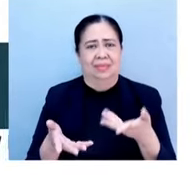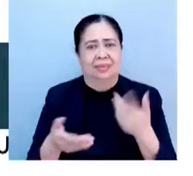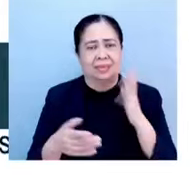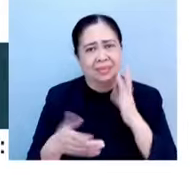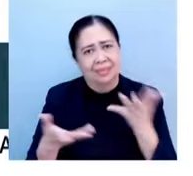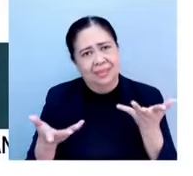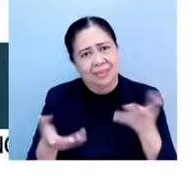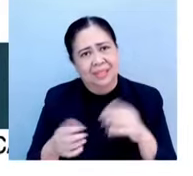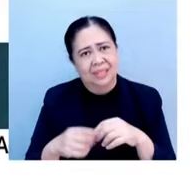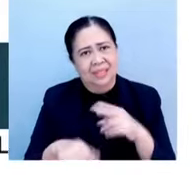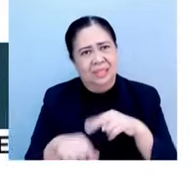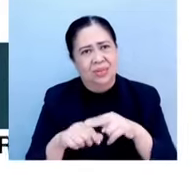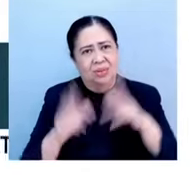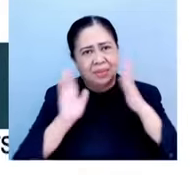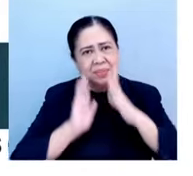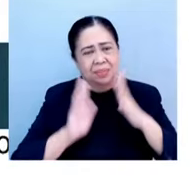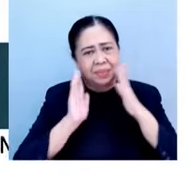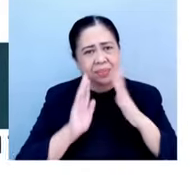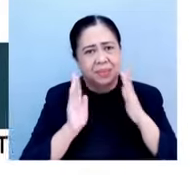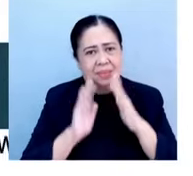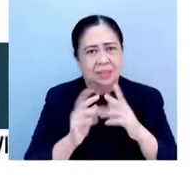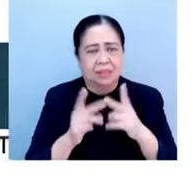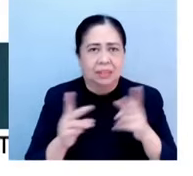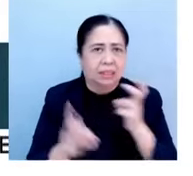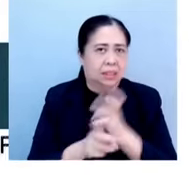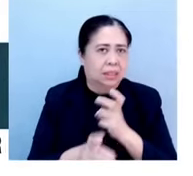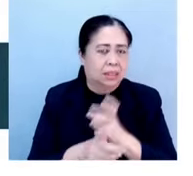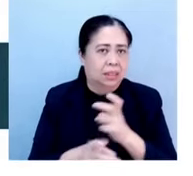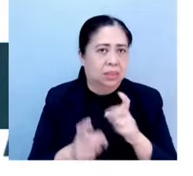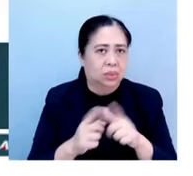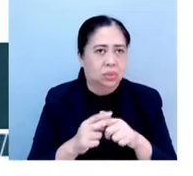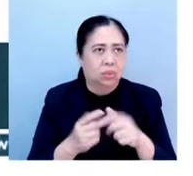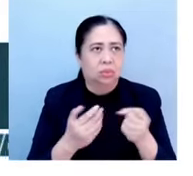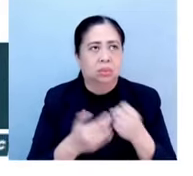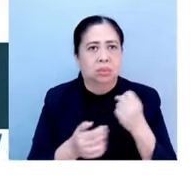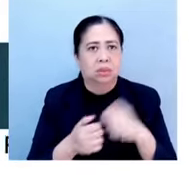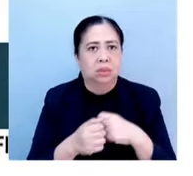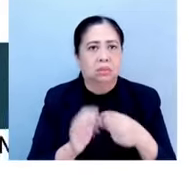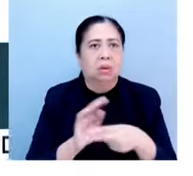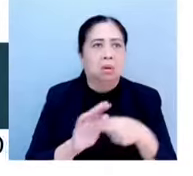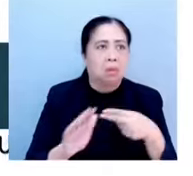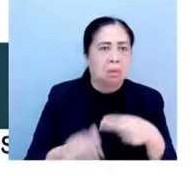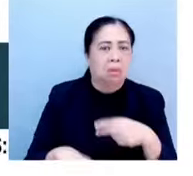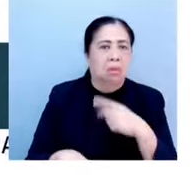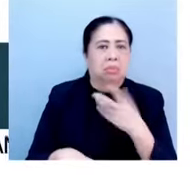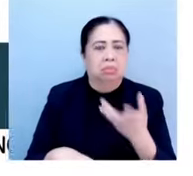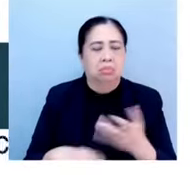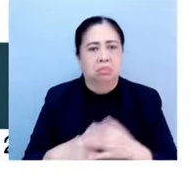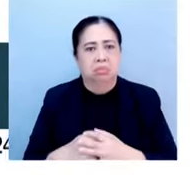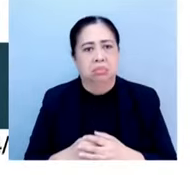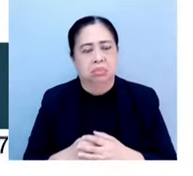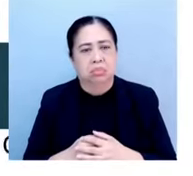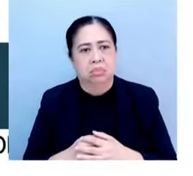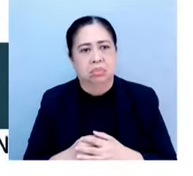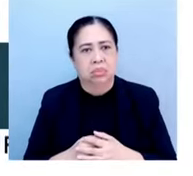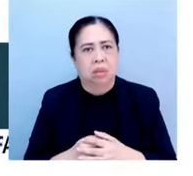essentially national humiliation. It is very difficult to simply lay blame on